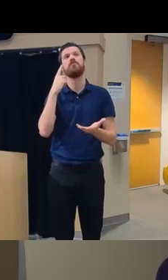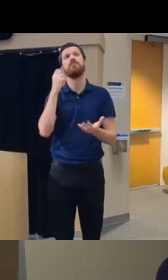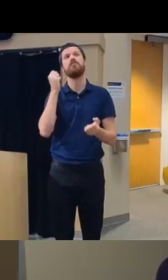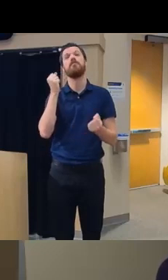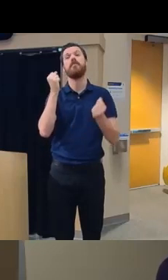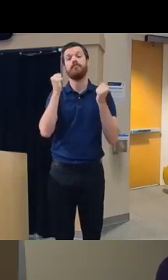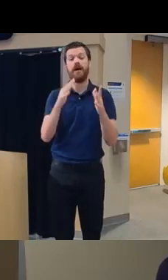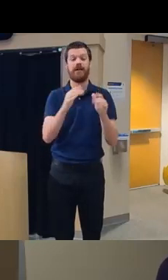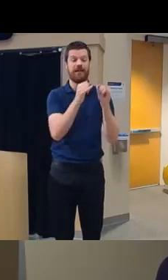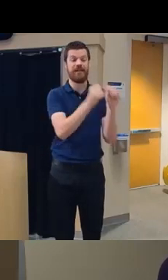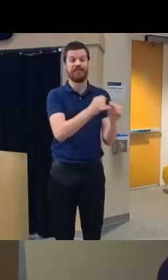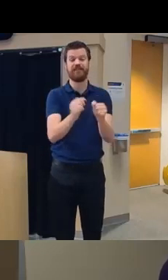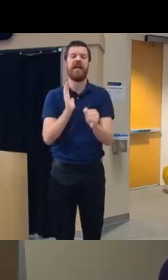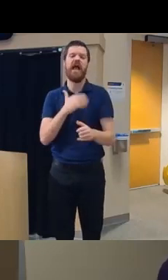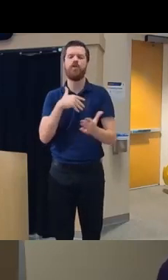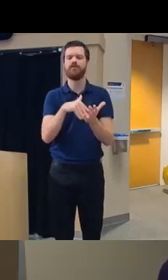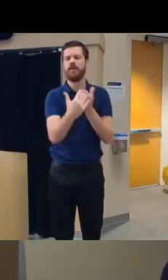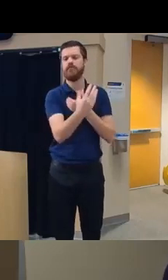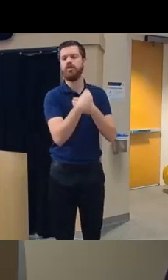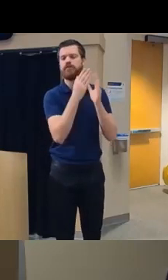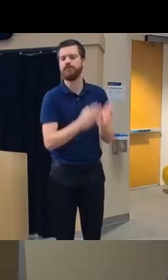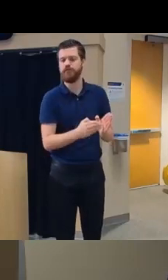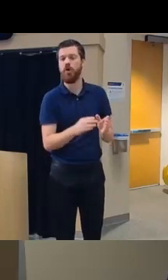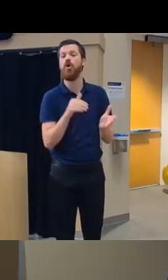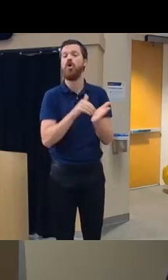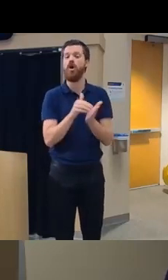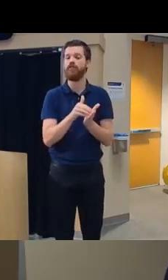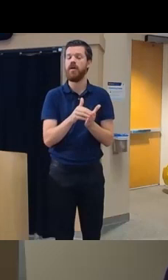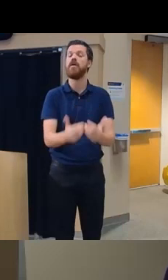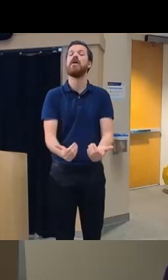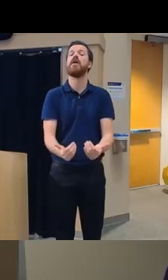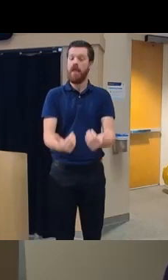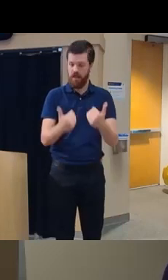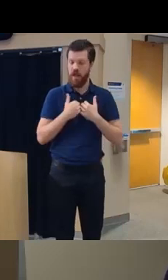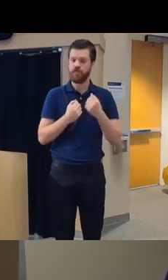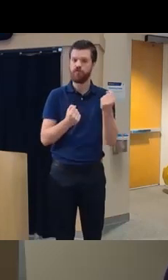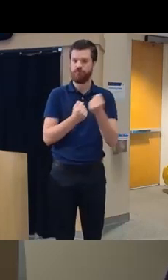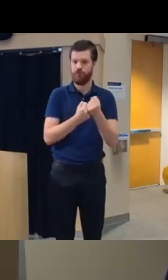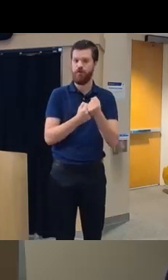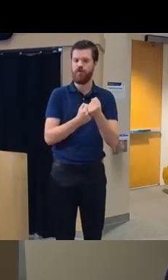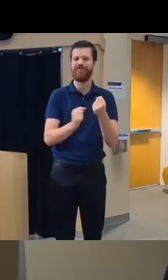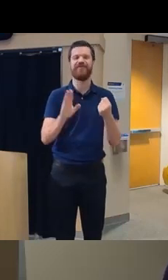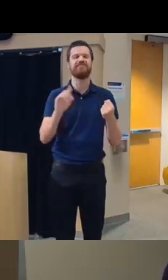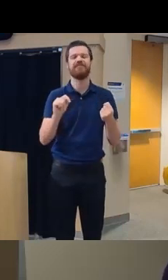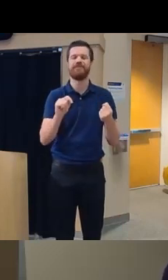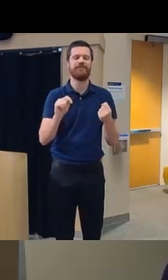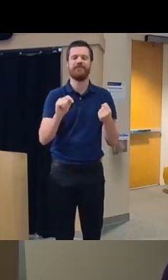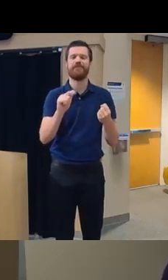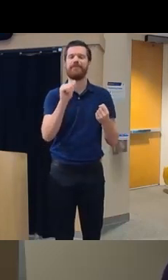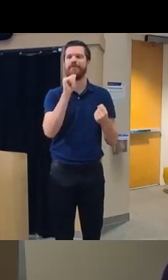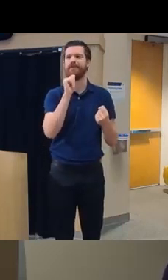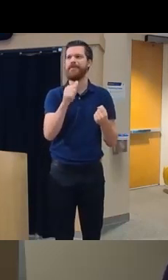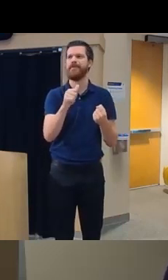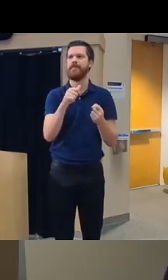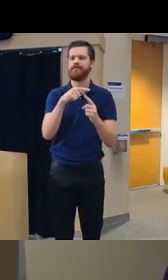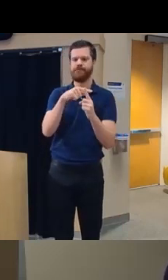many individuals, at least our study participants, often have supports, but they're not geared towards